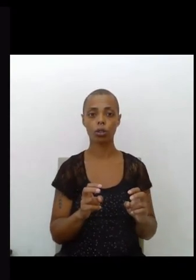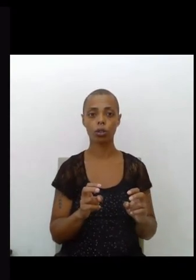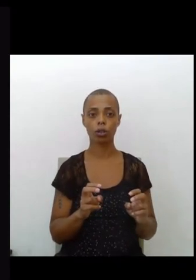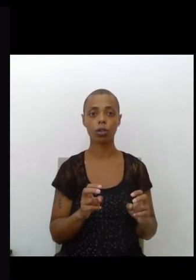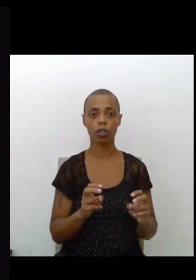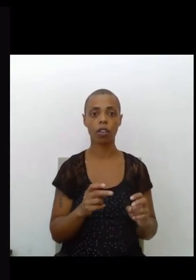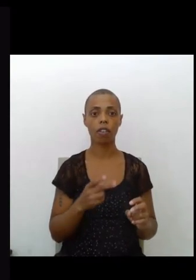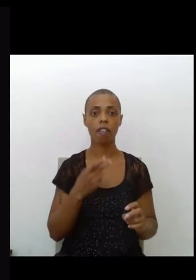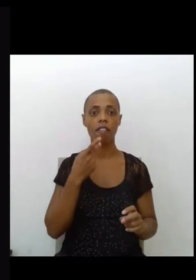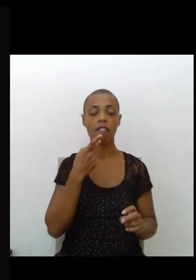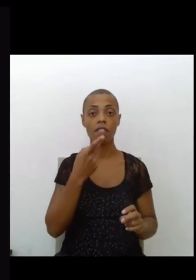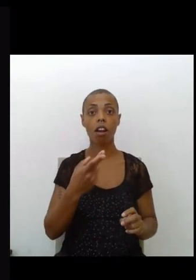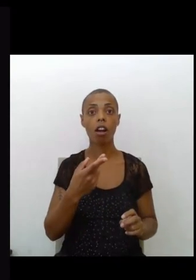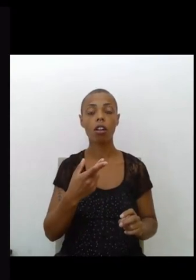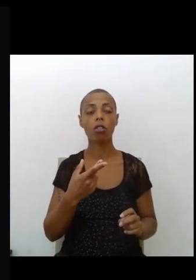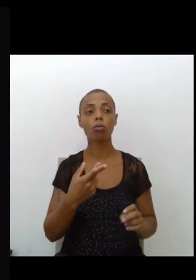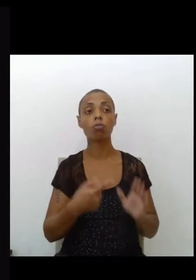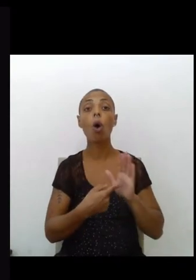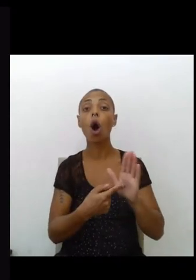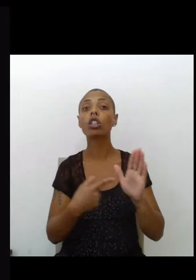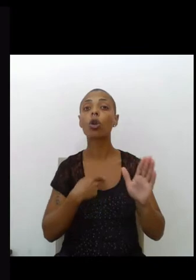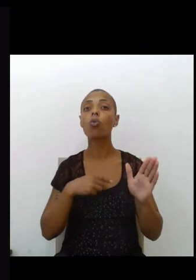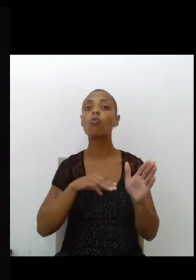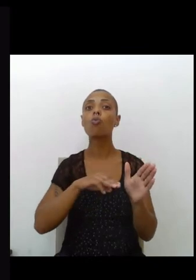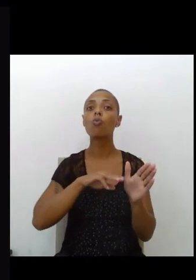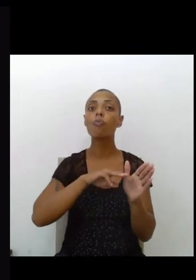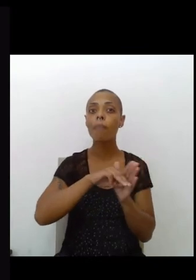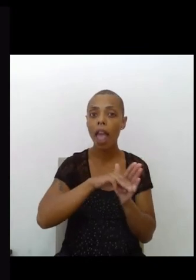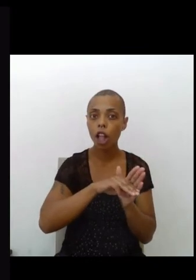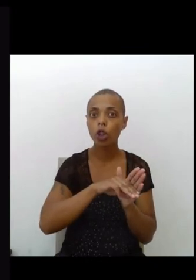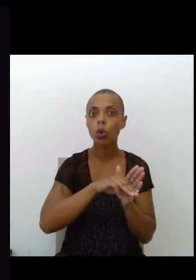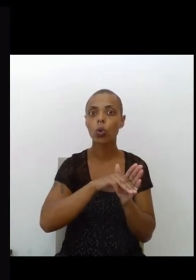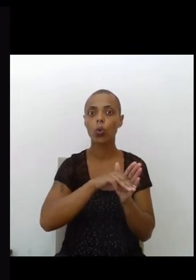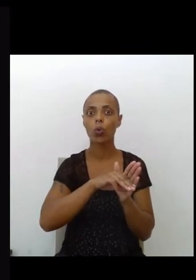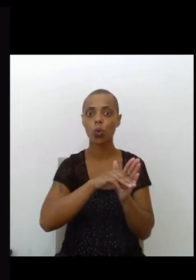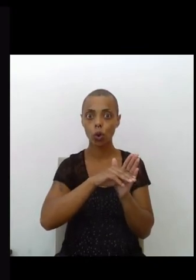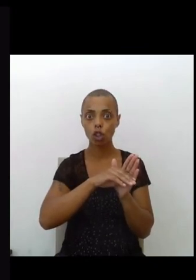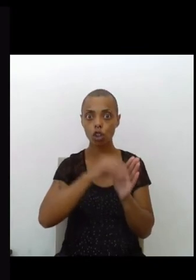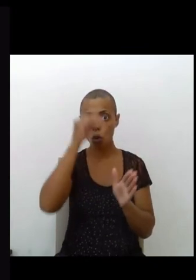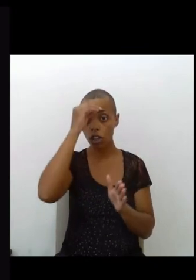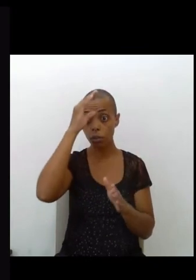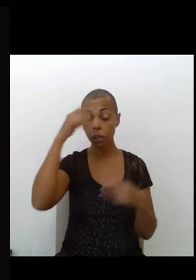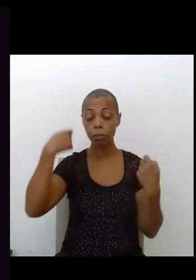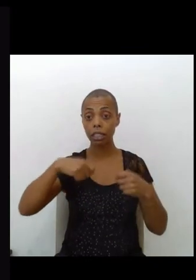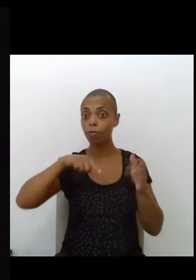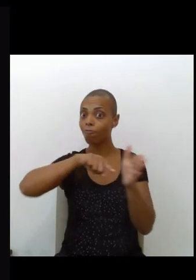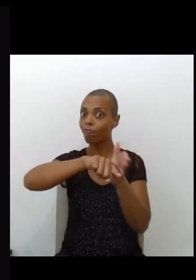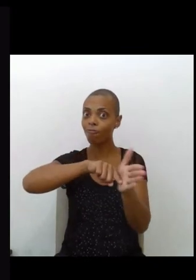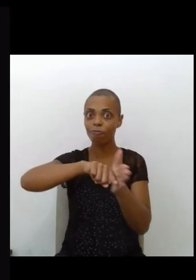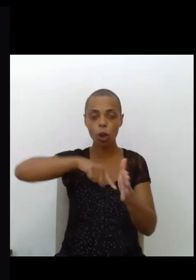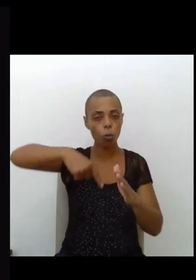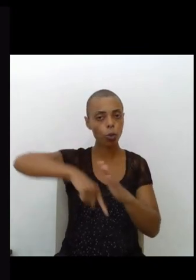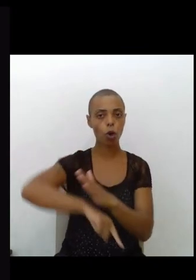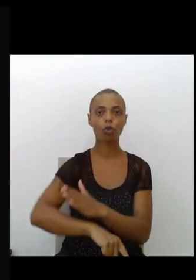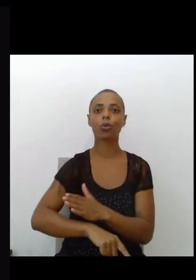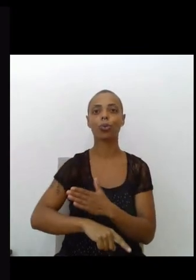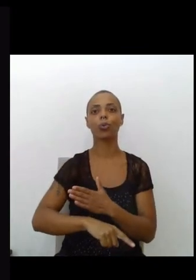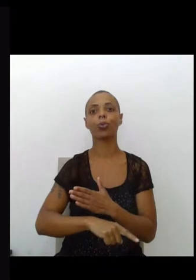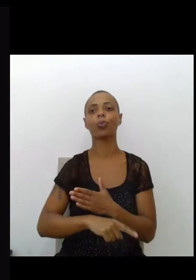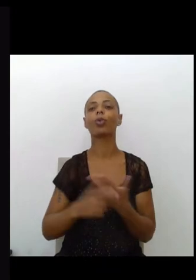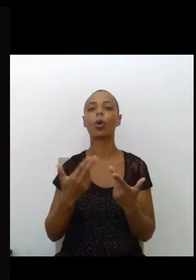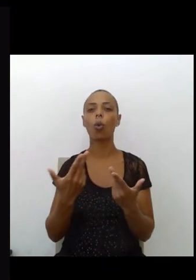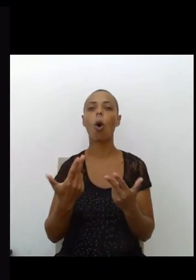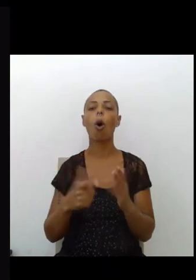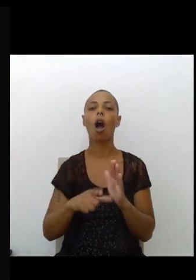demands deep inquiry as noted about there are no simple